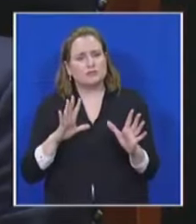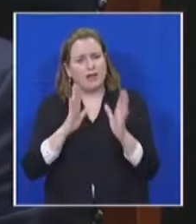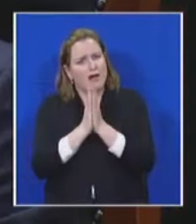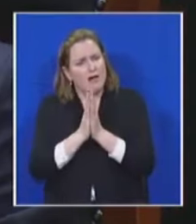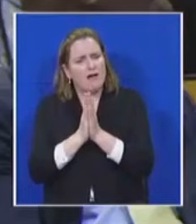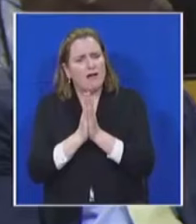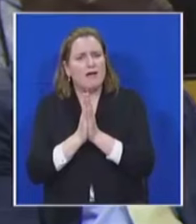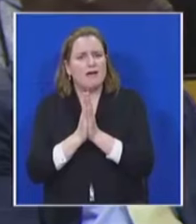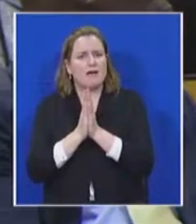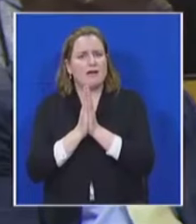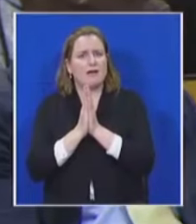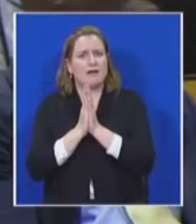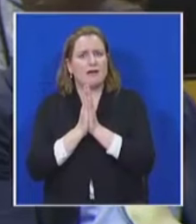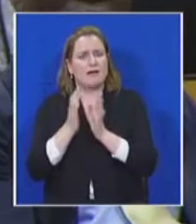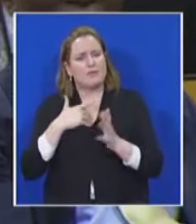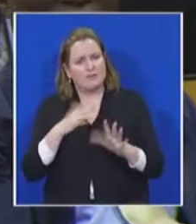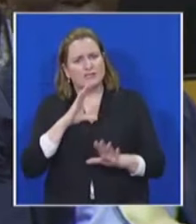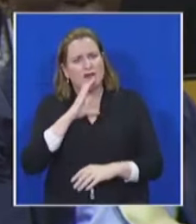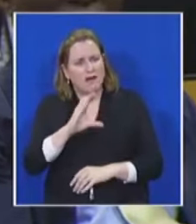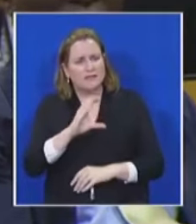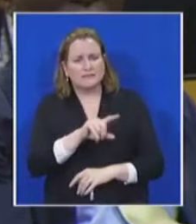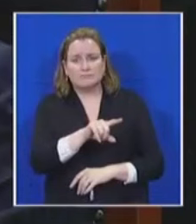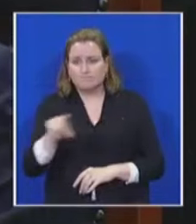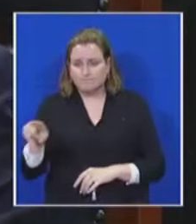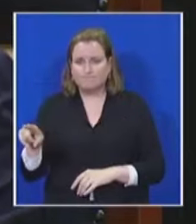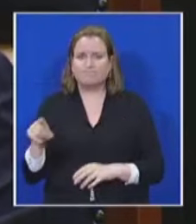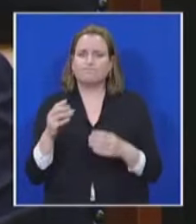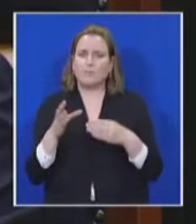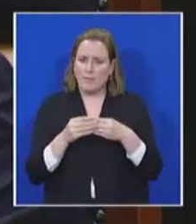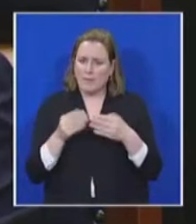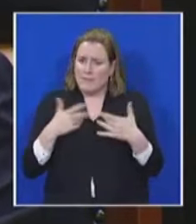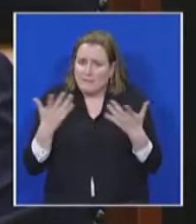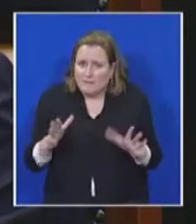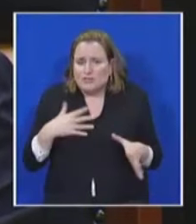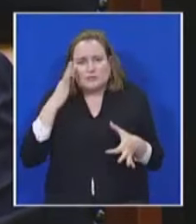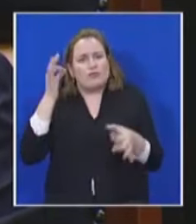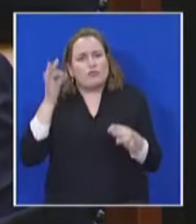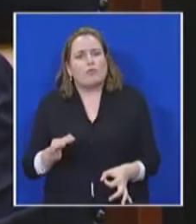requested you, honorable members, that I have made a ruling